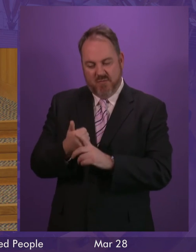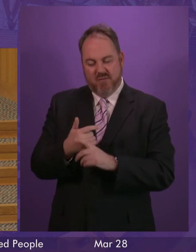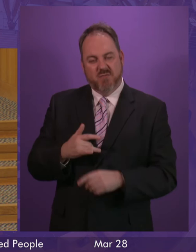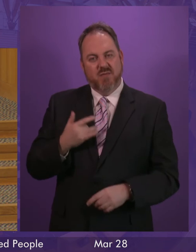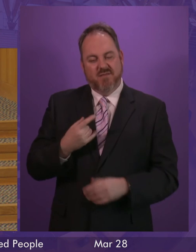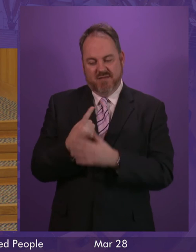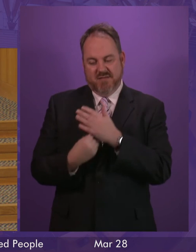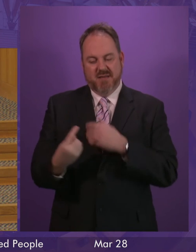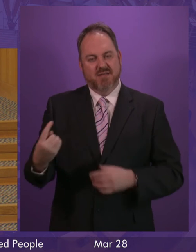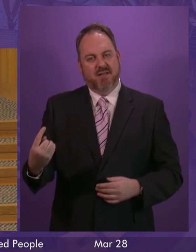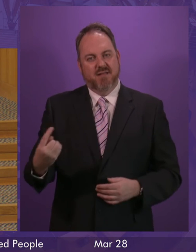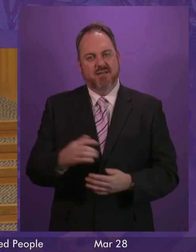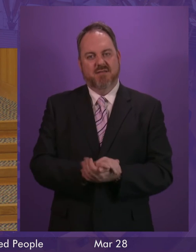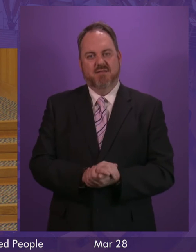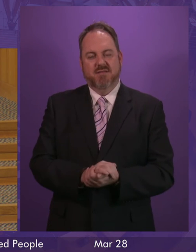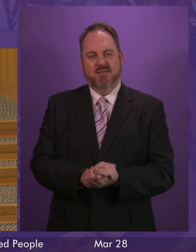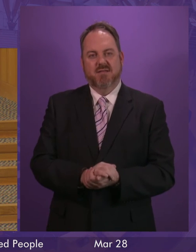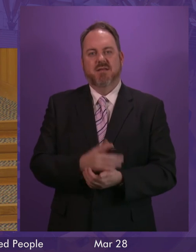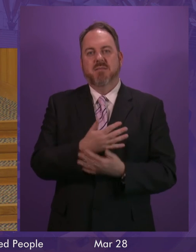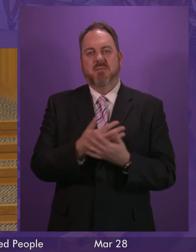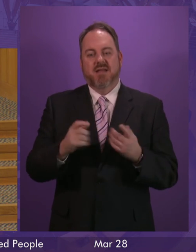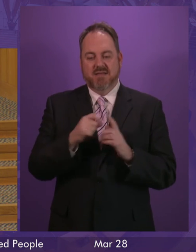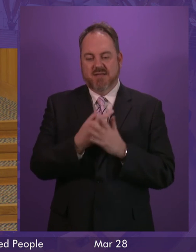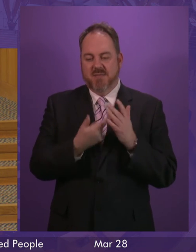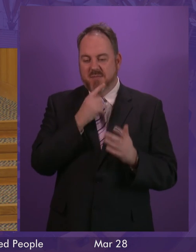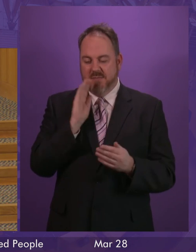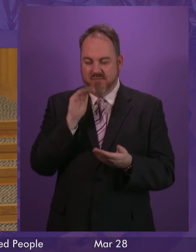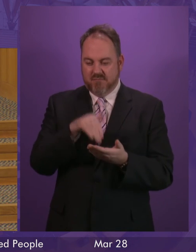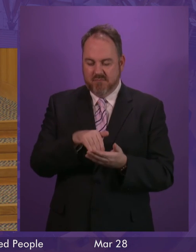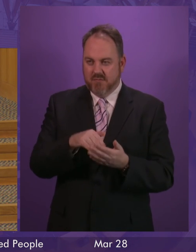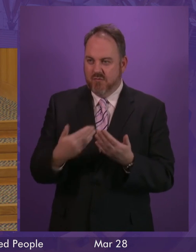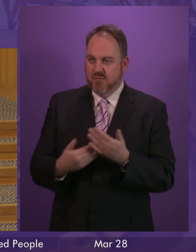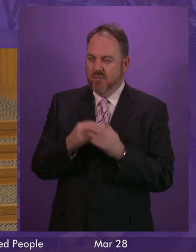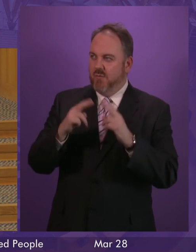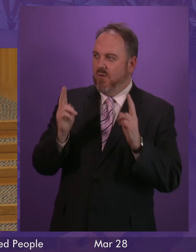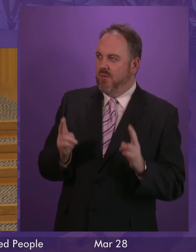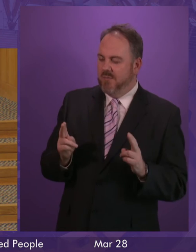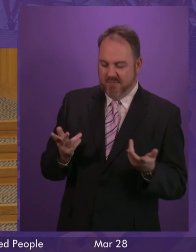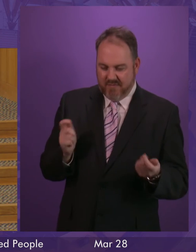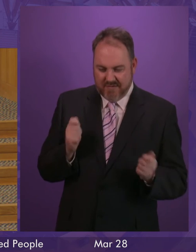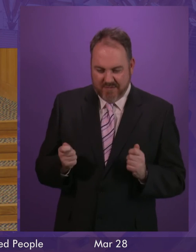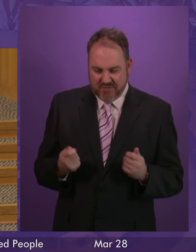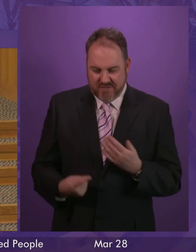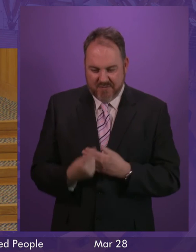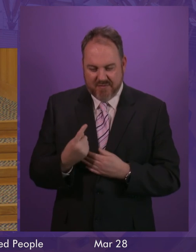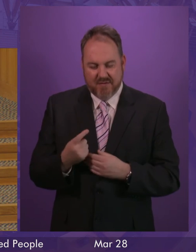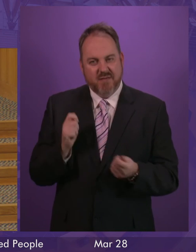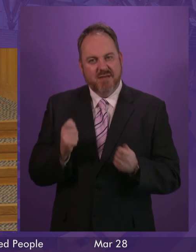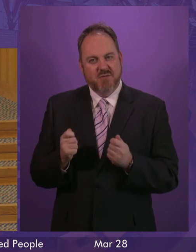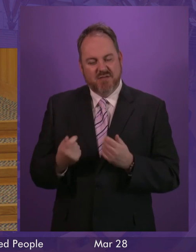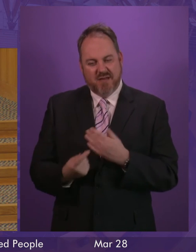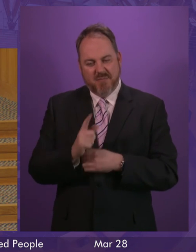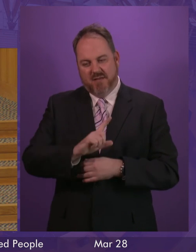Many homes get, when they get to a home, it hasn't been adapted for them. The adaption has to happen after. So, Deputy Presiding Officer,